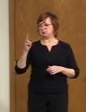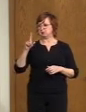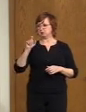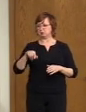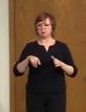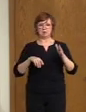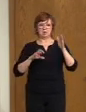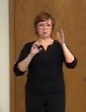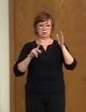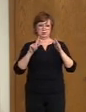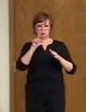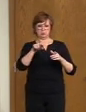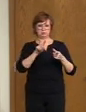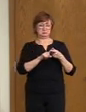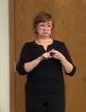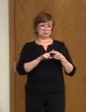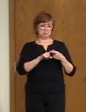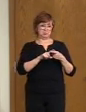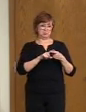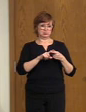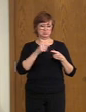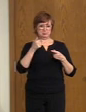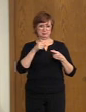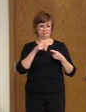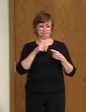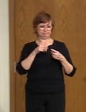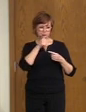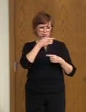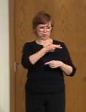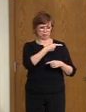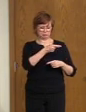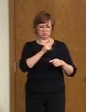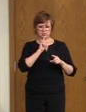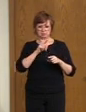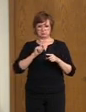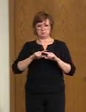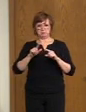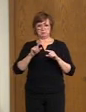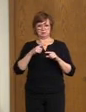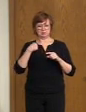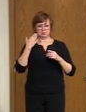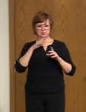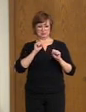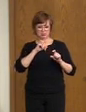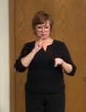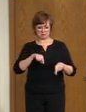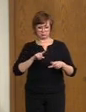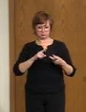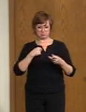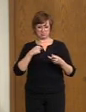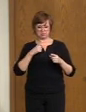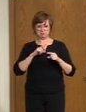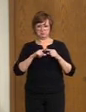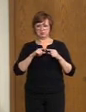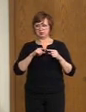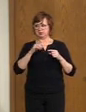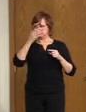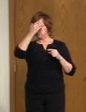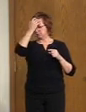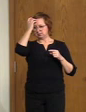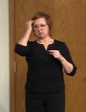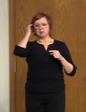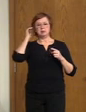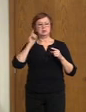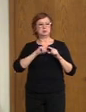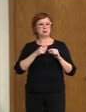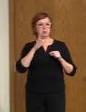better question for the Premier and Health Minister. And so I don't know if it's possible to get them back in, but I'll ask it